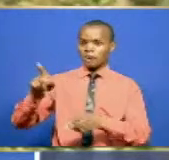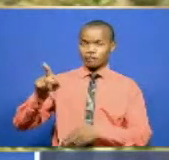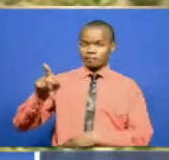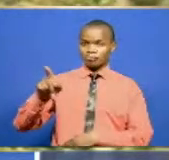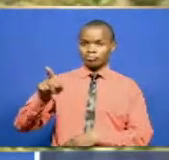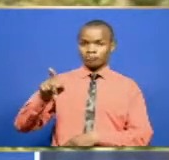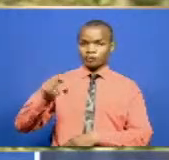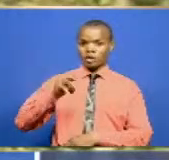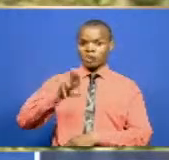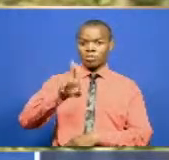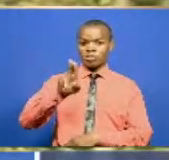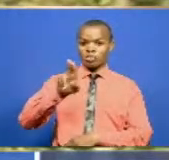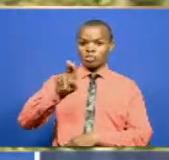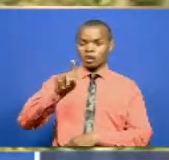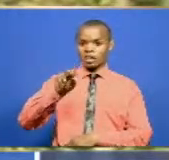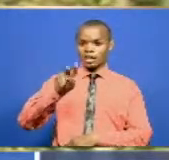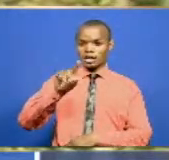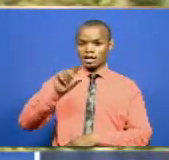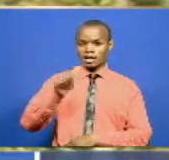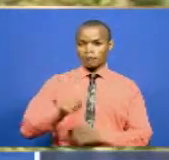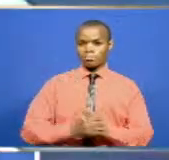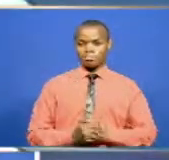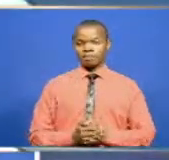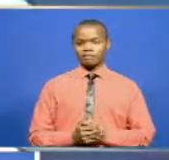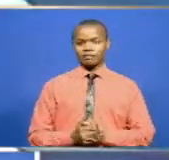County, I'm Michael Mundiga.